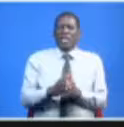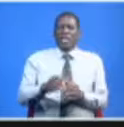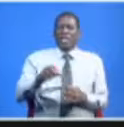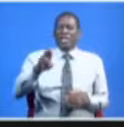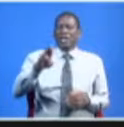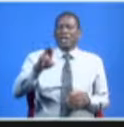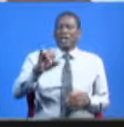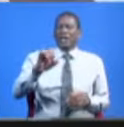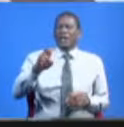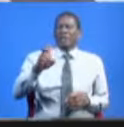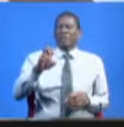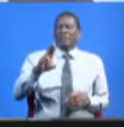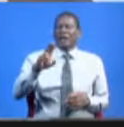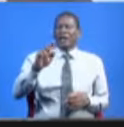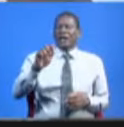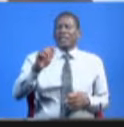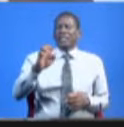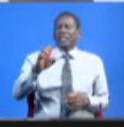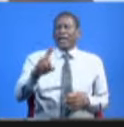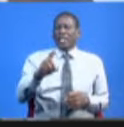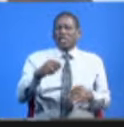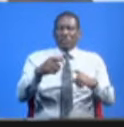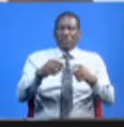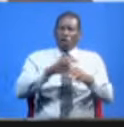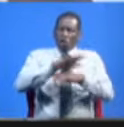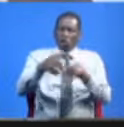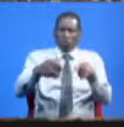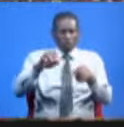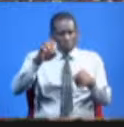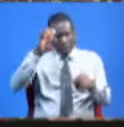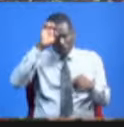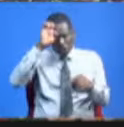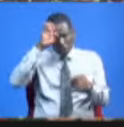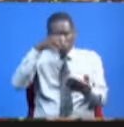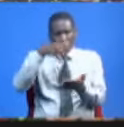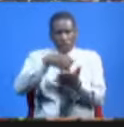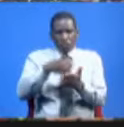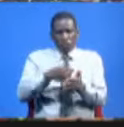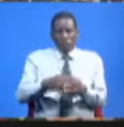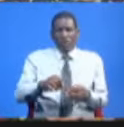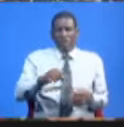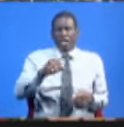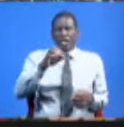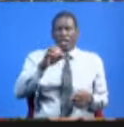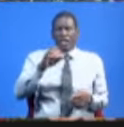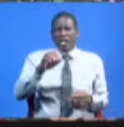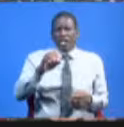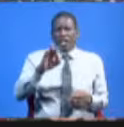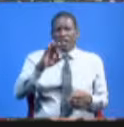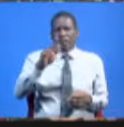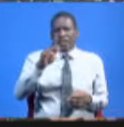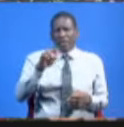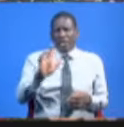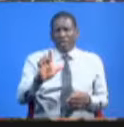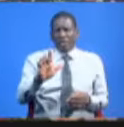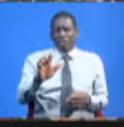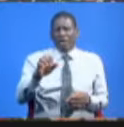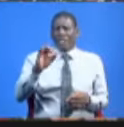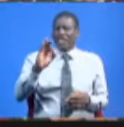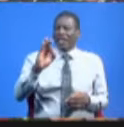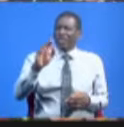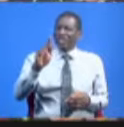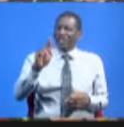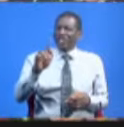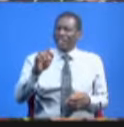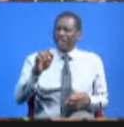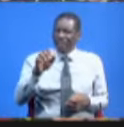kutoka Eldoret zilishiriki katika ligi kuu ya taifa. When we were young, that is that time, football was very vibrant,